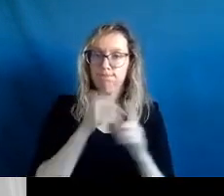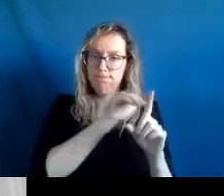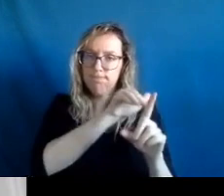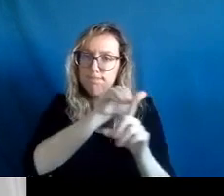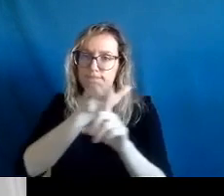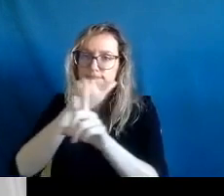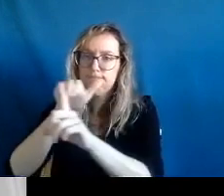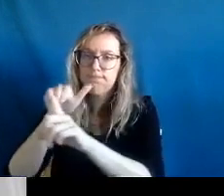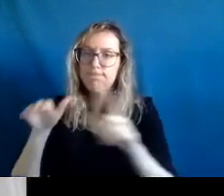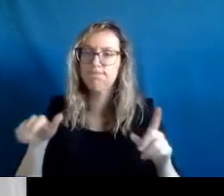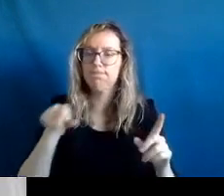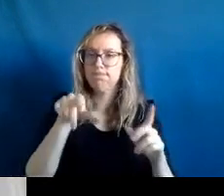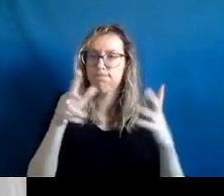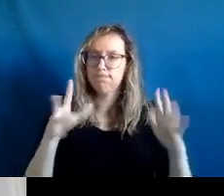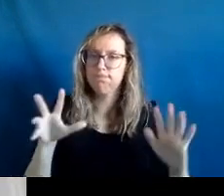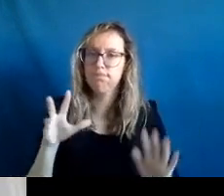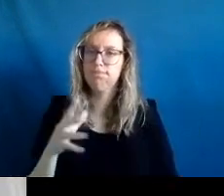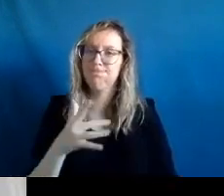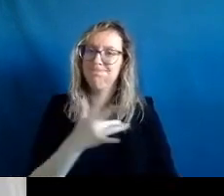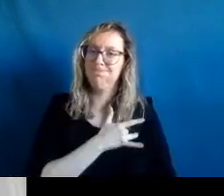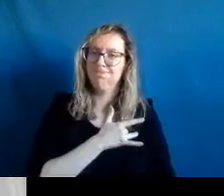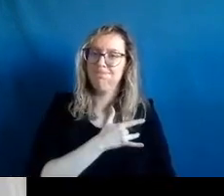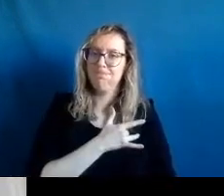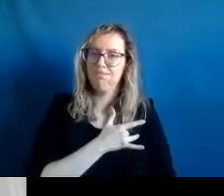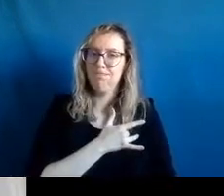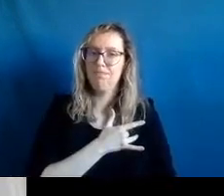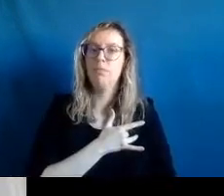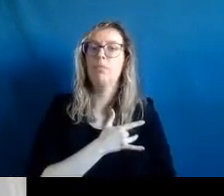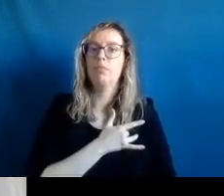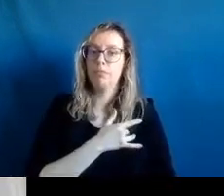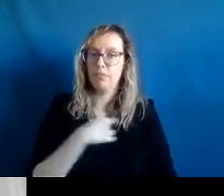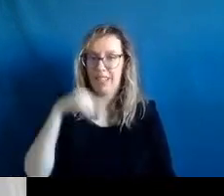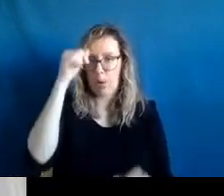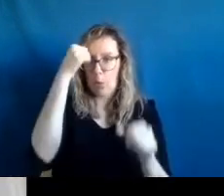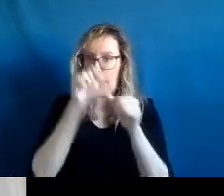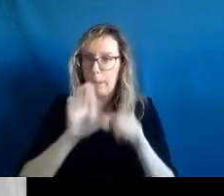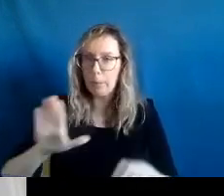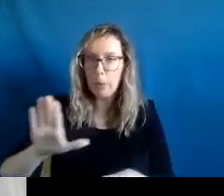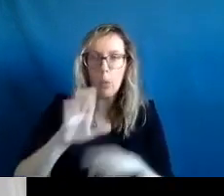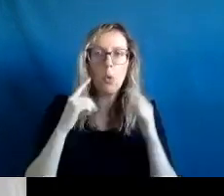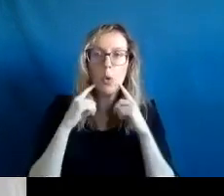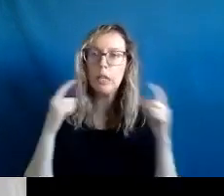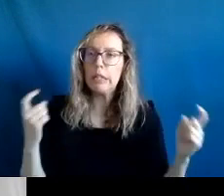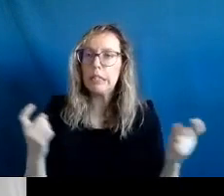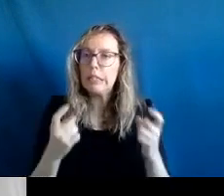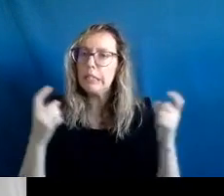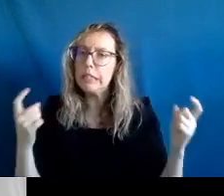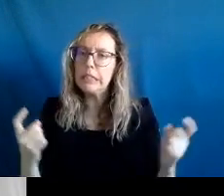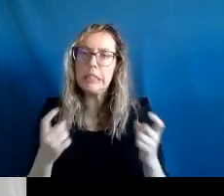minds. He also adds, I will remember their sins and their lawless deeds no more.